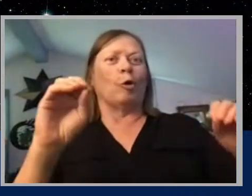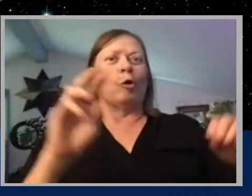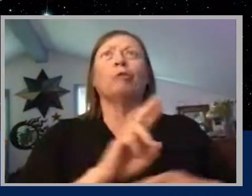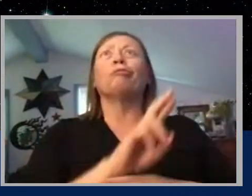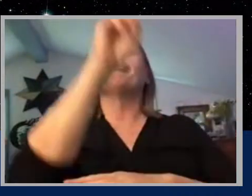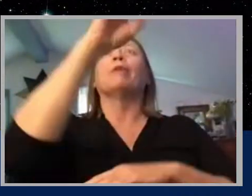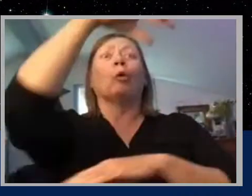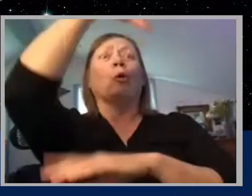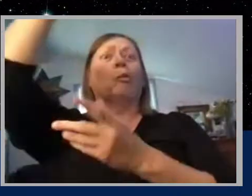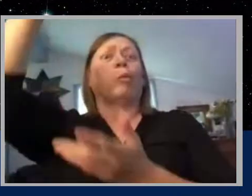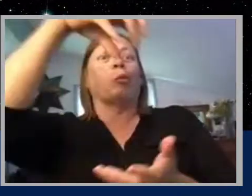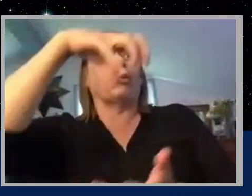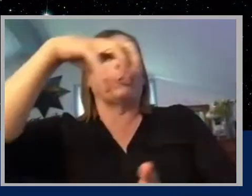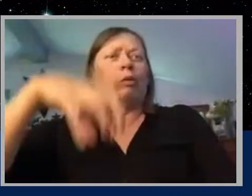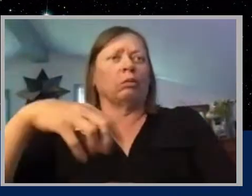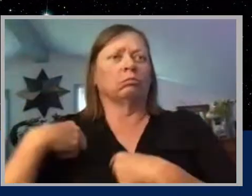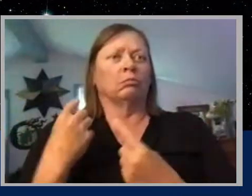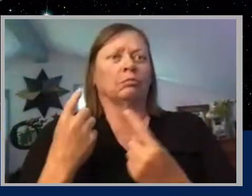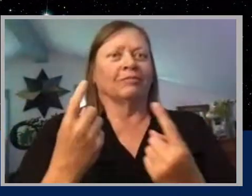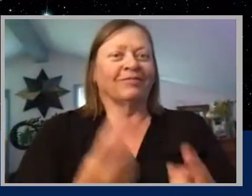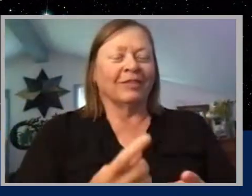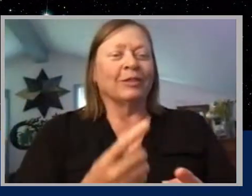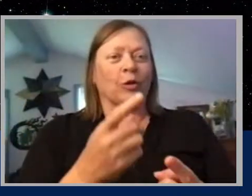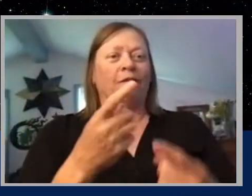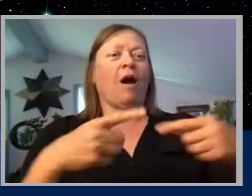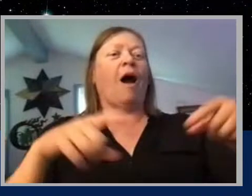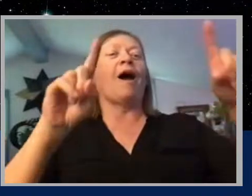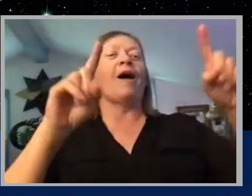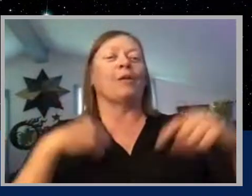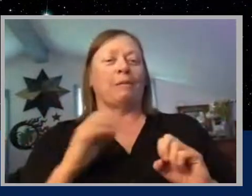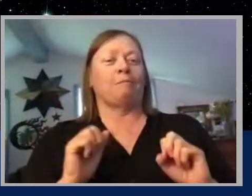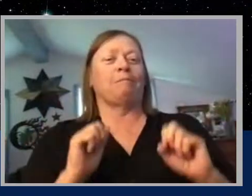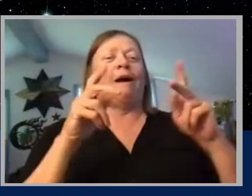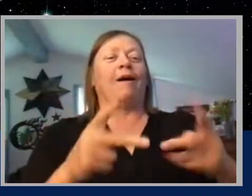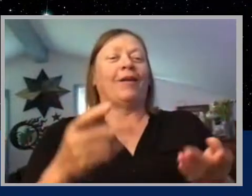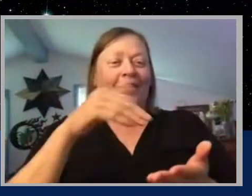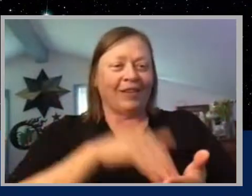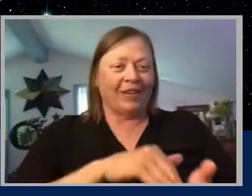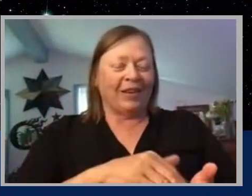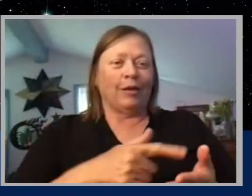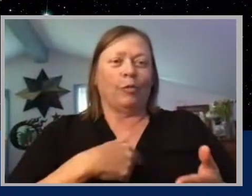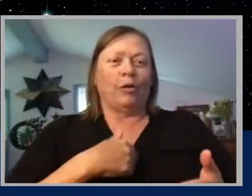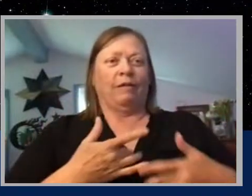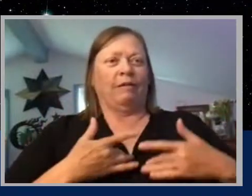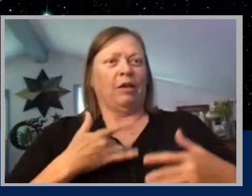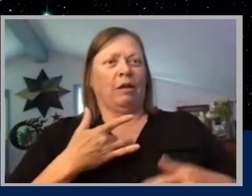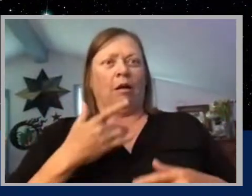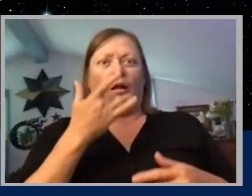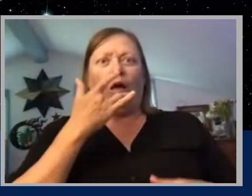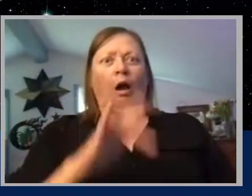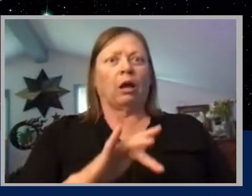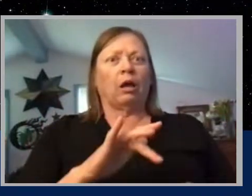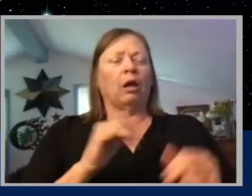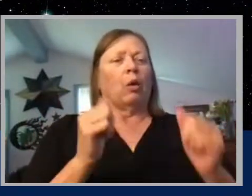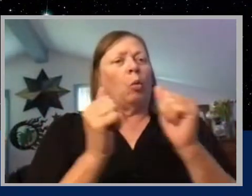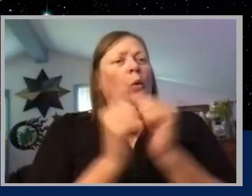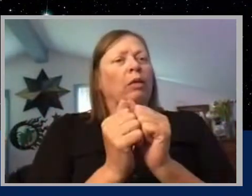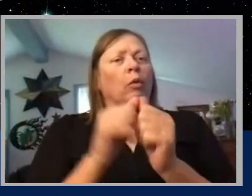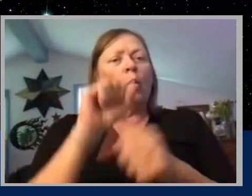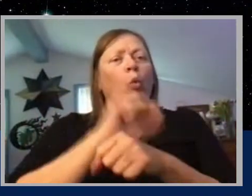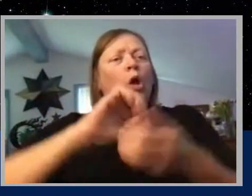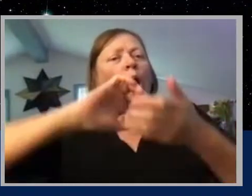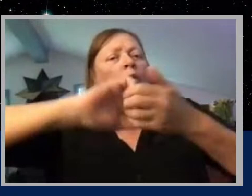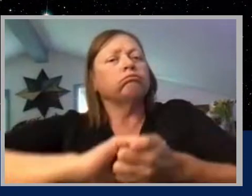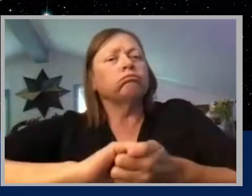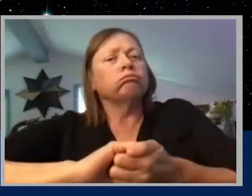crewed. So we're very fortunate to be collaborators with the commercial crew program. We share a lot of the rescue